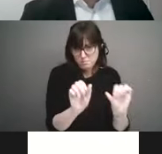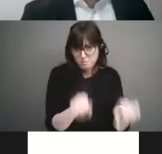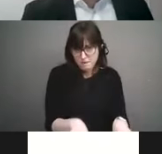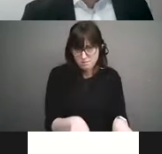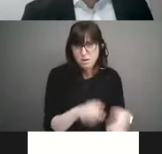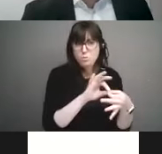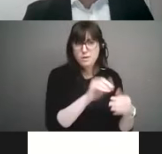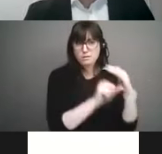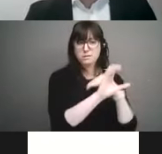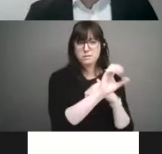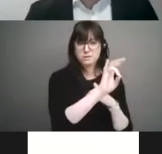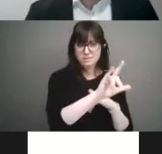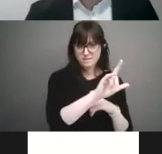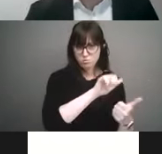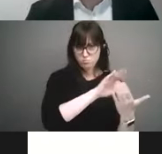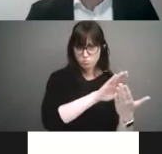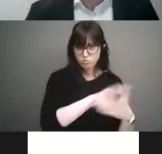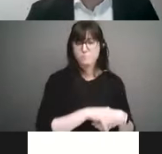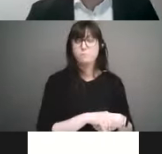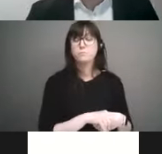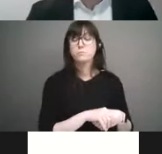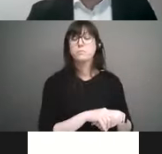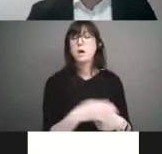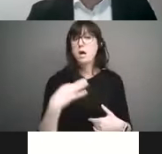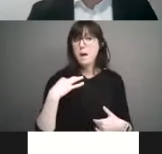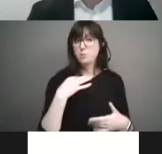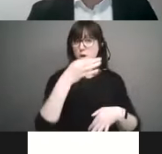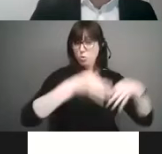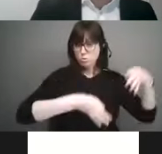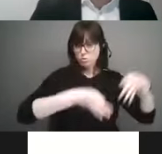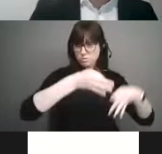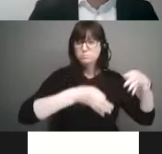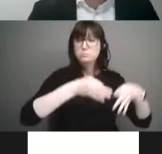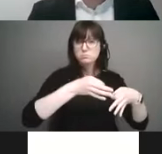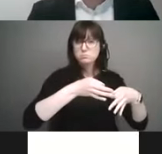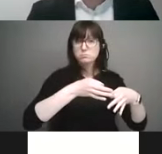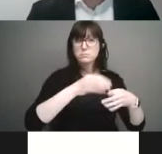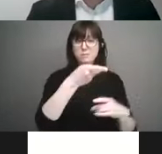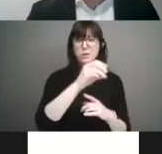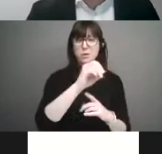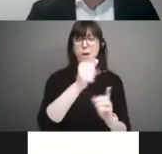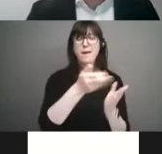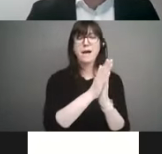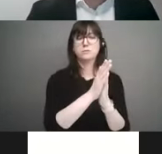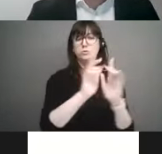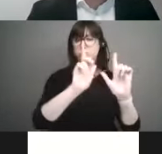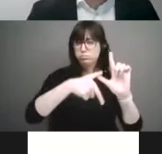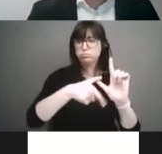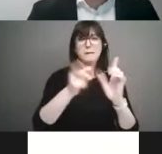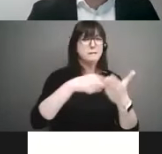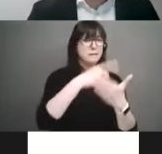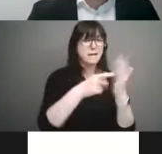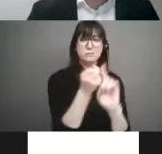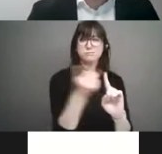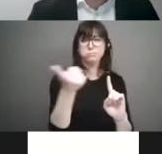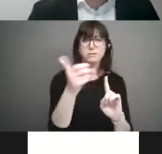civilly. You can apply to court to have the attorney removed for breaching their duties as